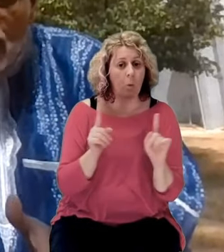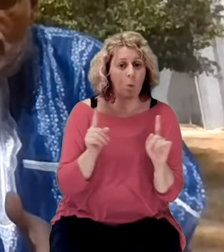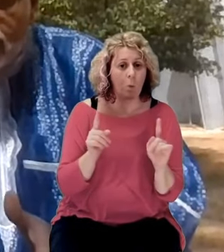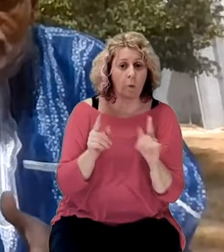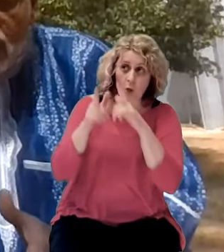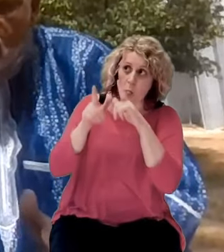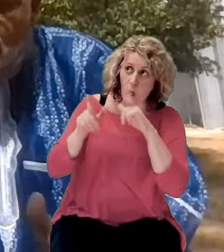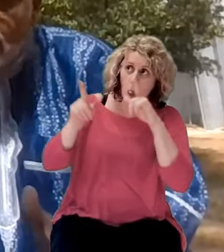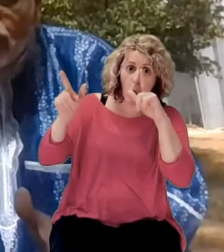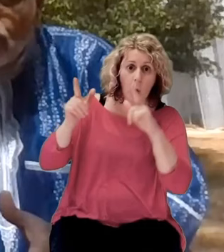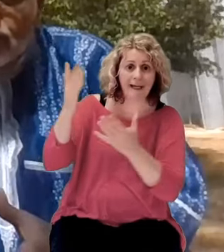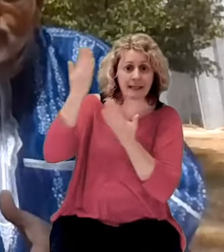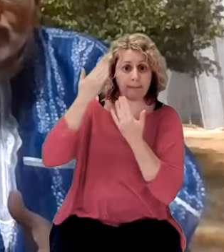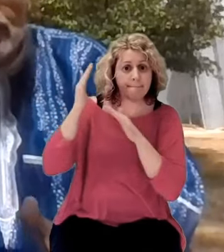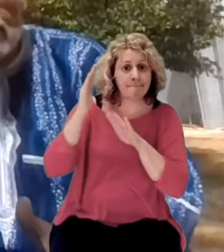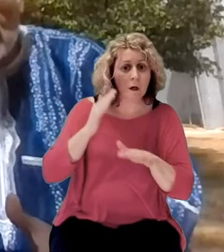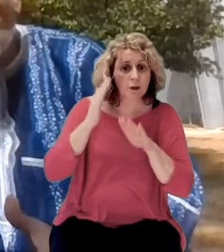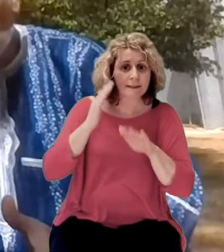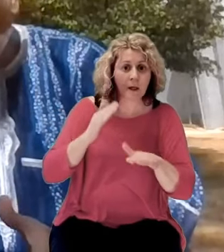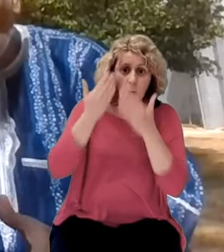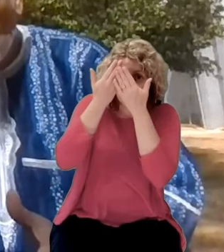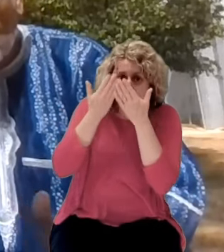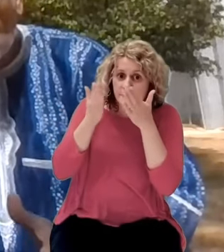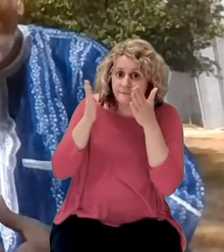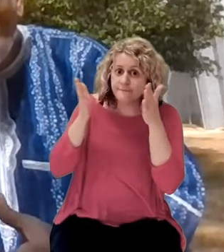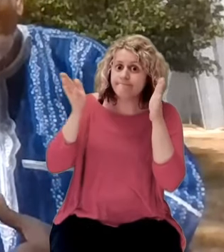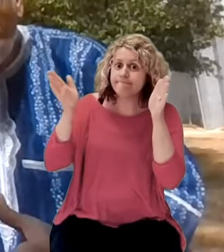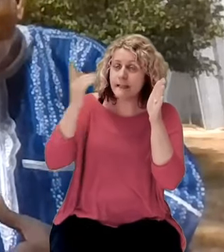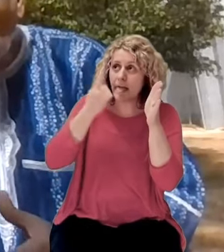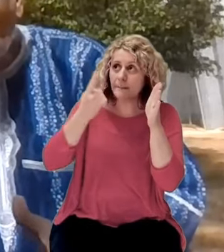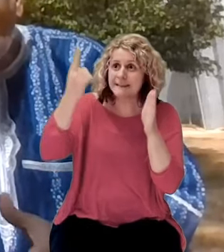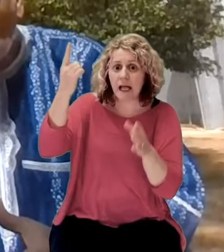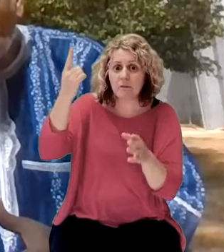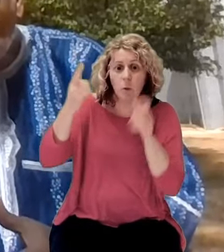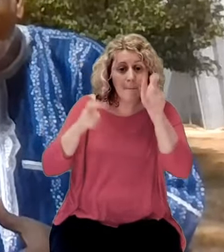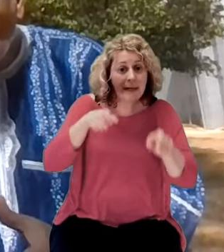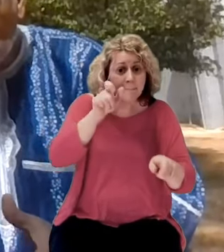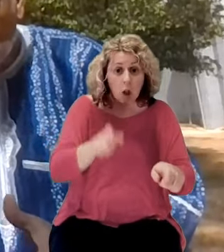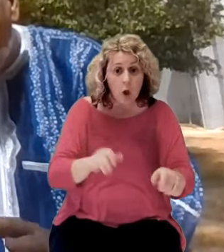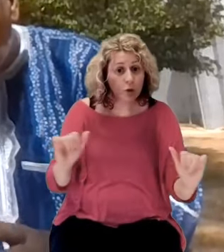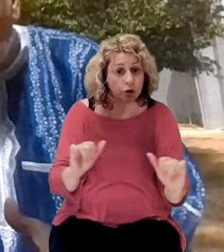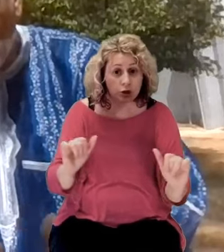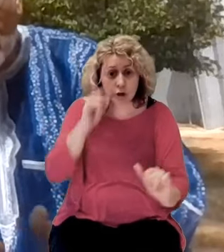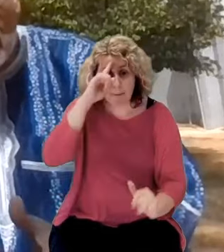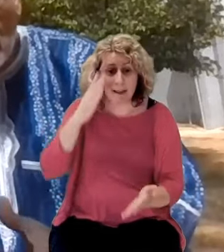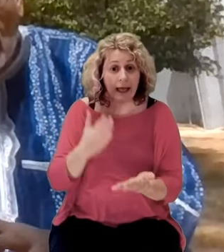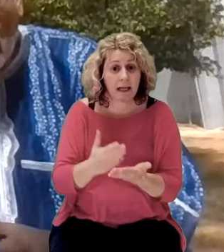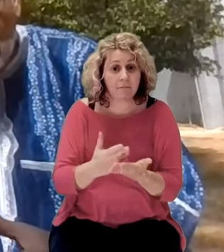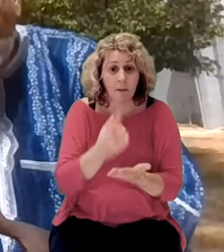Our main prayer at this time is that the Lord, just in his mercy, will in some way reveal himself to the many Muslims and